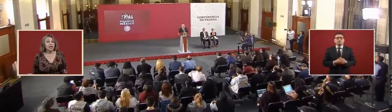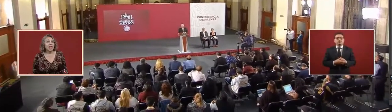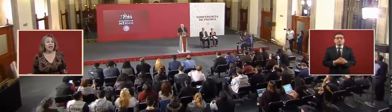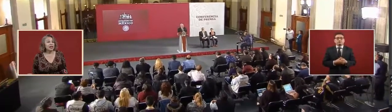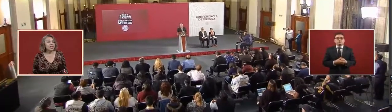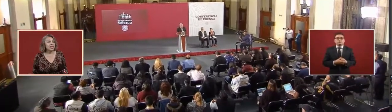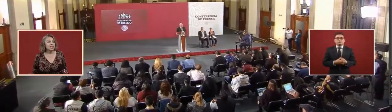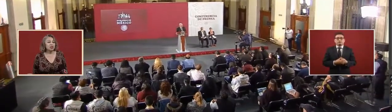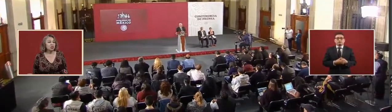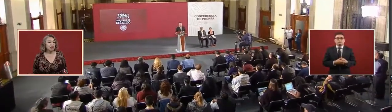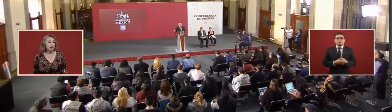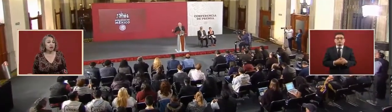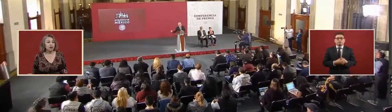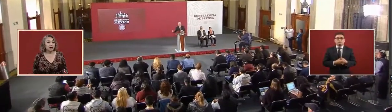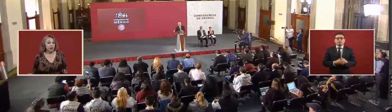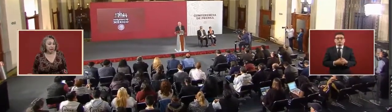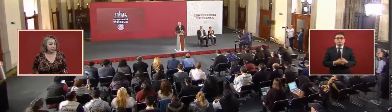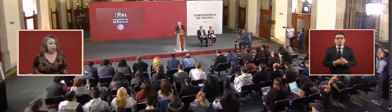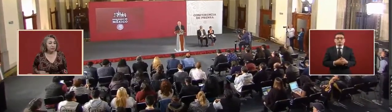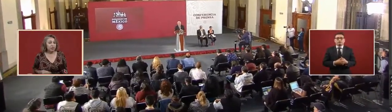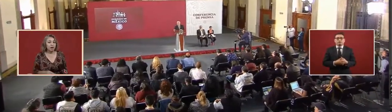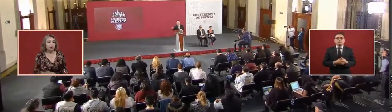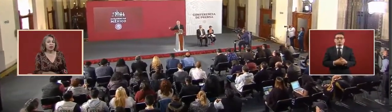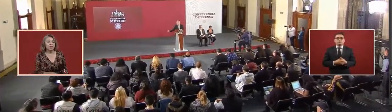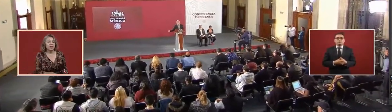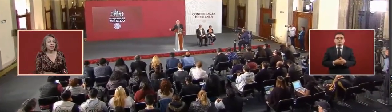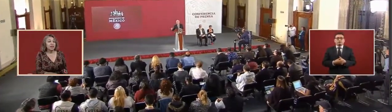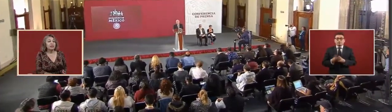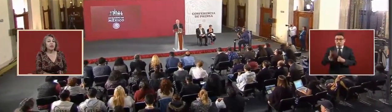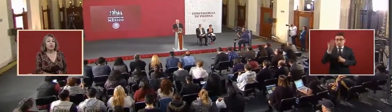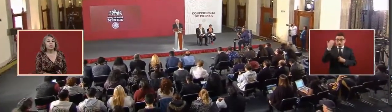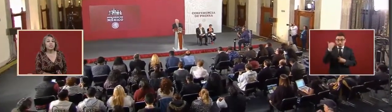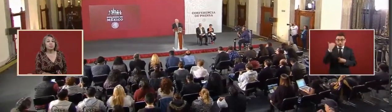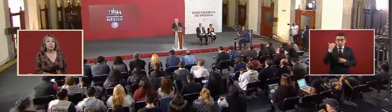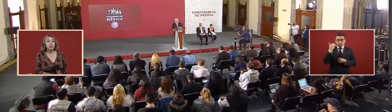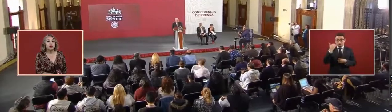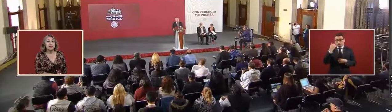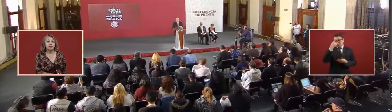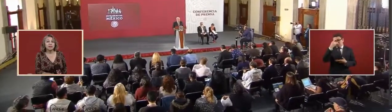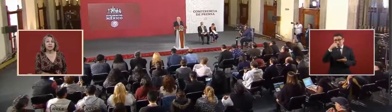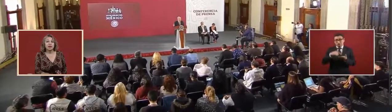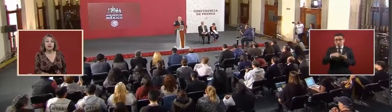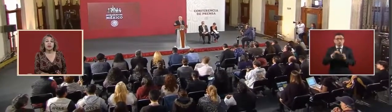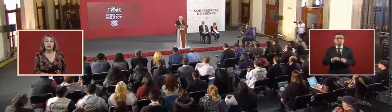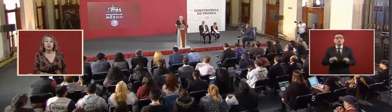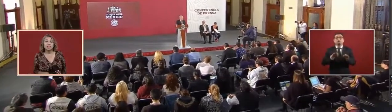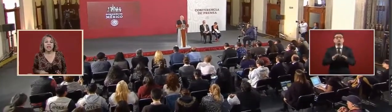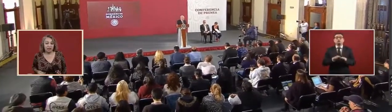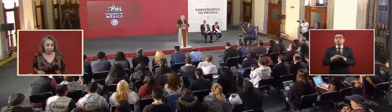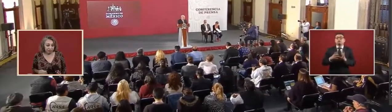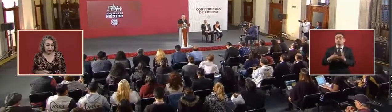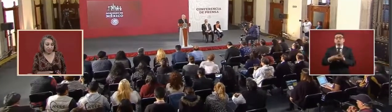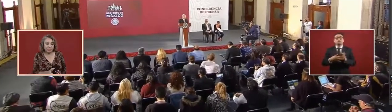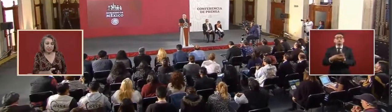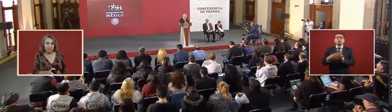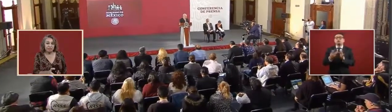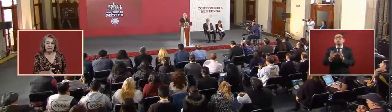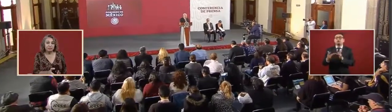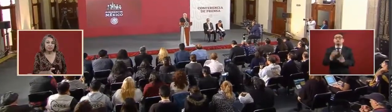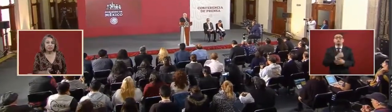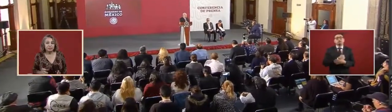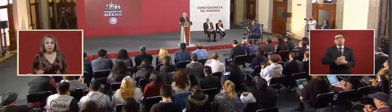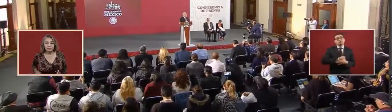es and it is no longer antes, like before de que lo que importaba that what was important era tener influencias, was to have influences.